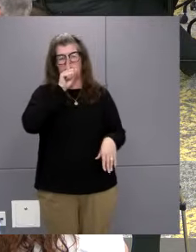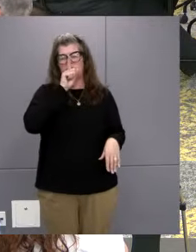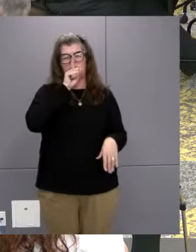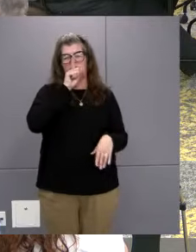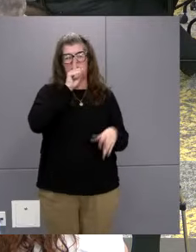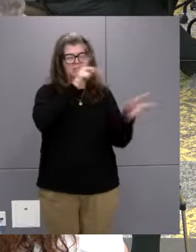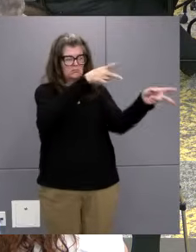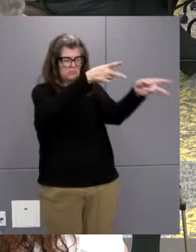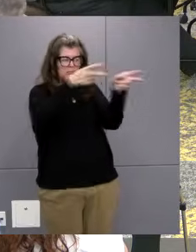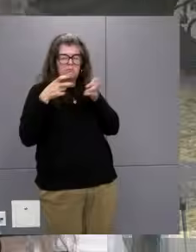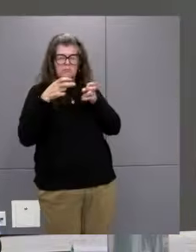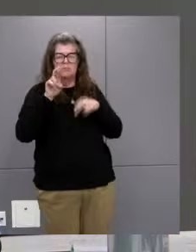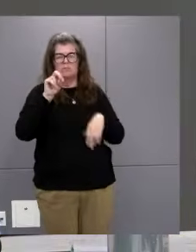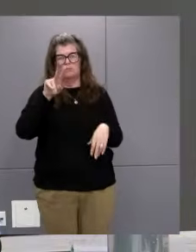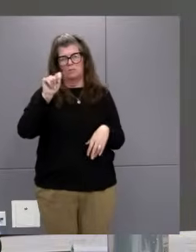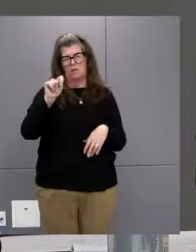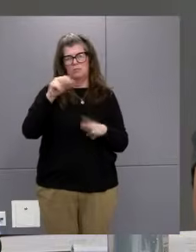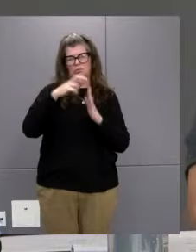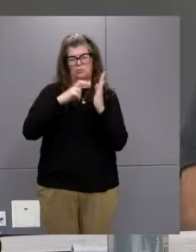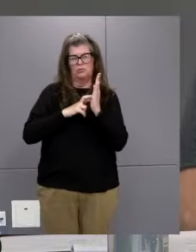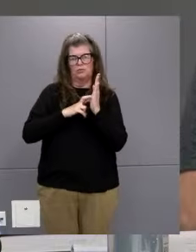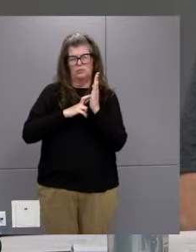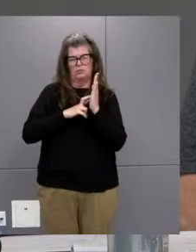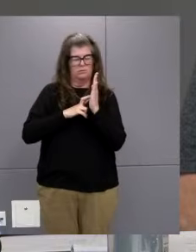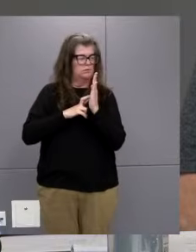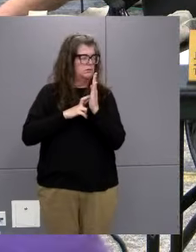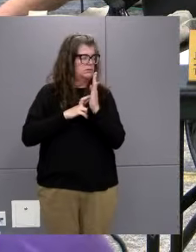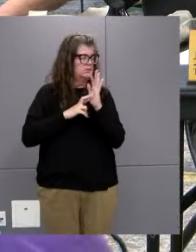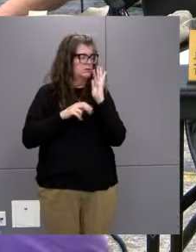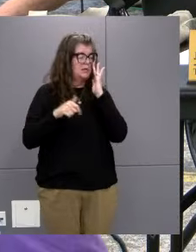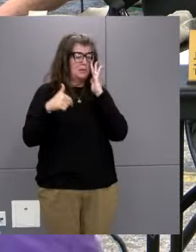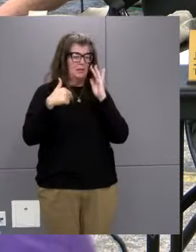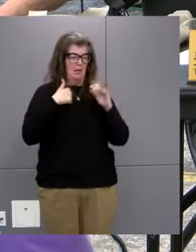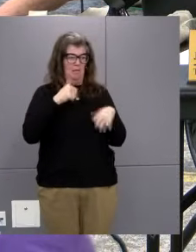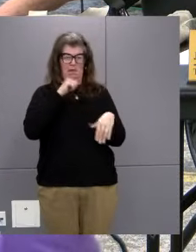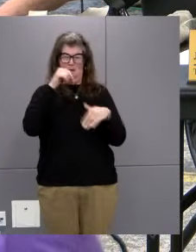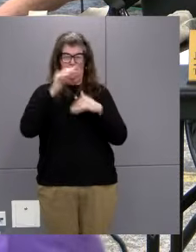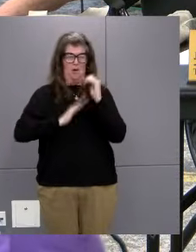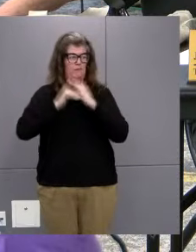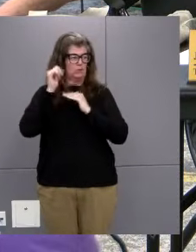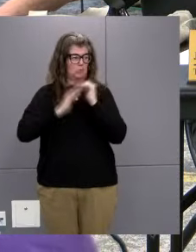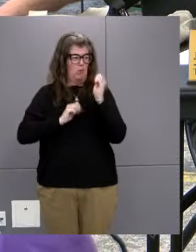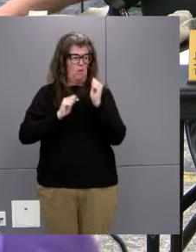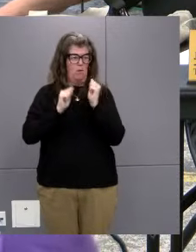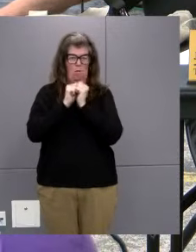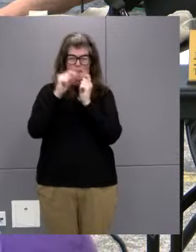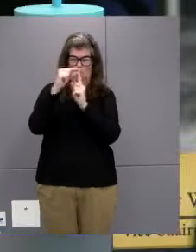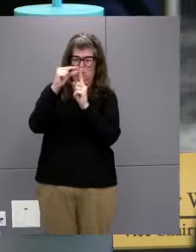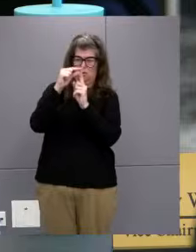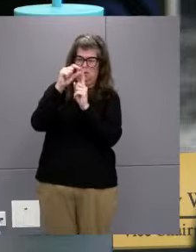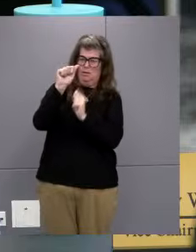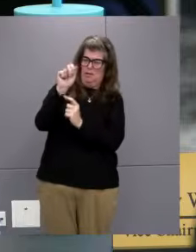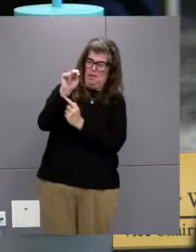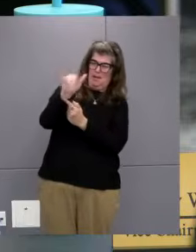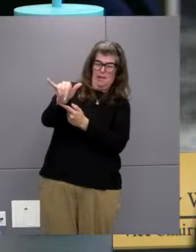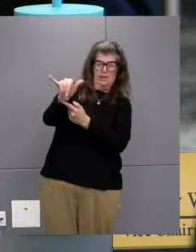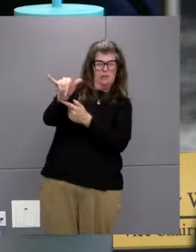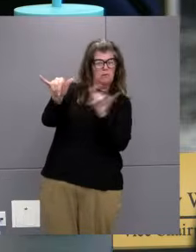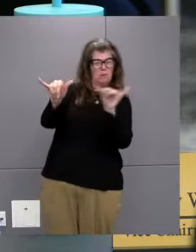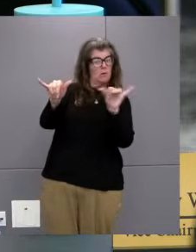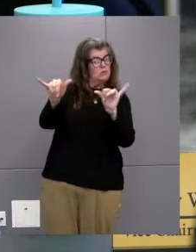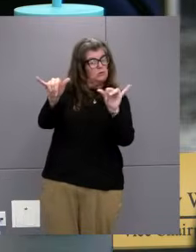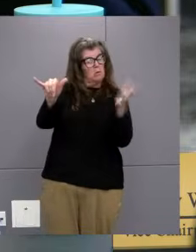Robert's Rules of Order. I'm not comfortable with what John said. I'm not comfortable with the word any as well.